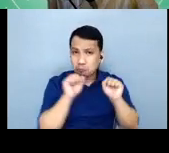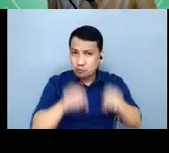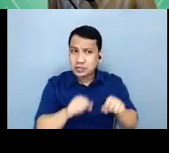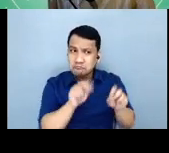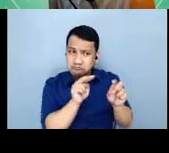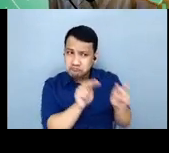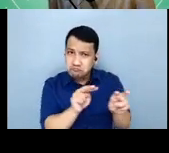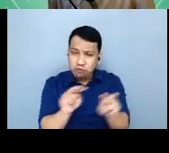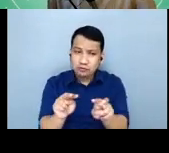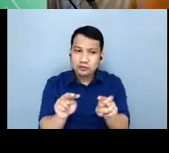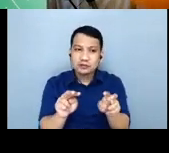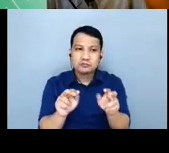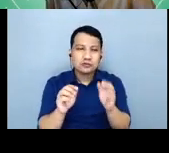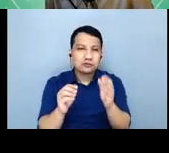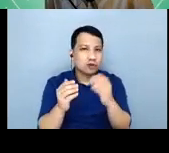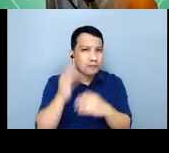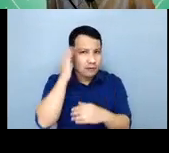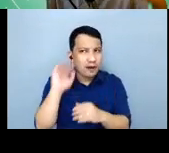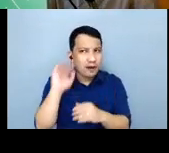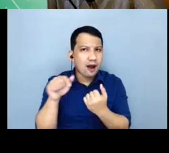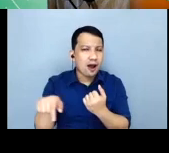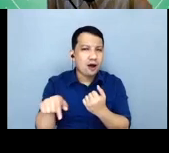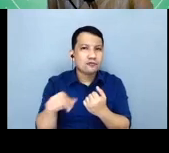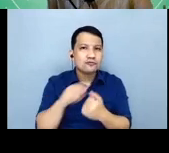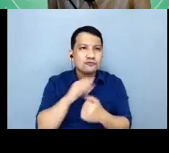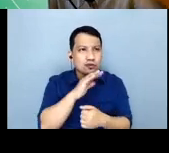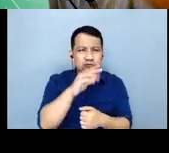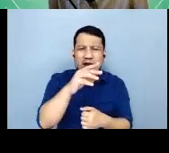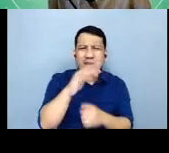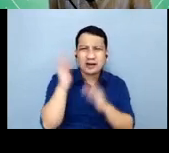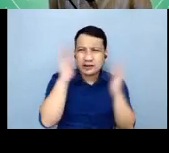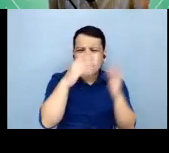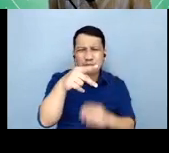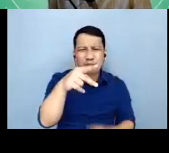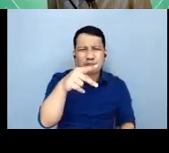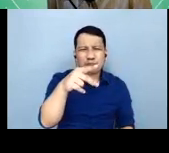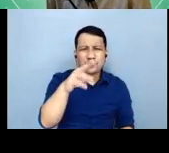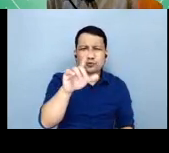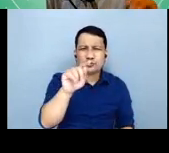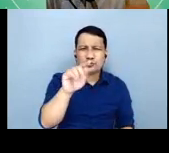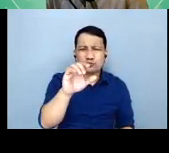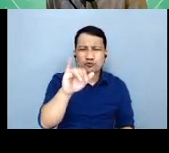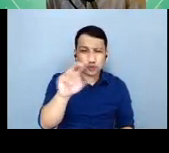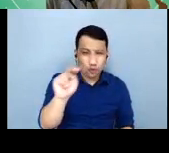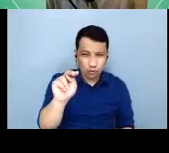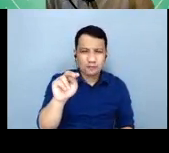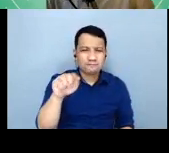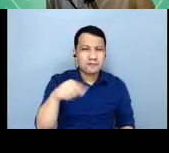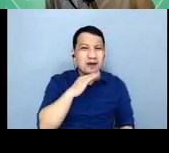these factories' output, meaning they know how much pollutants every stage is creating. And